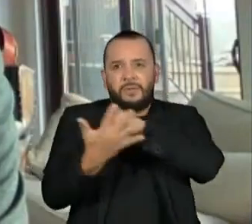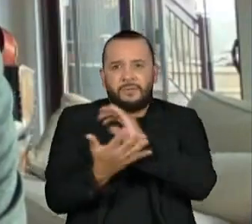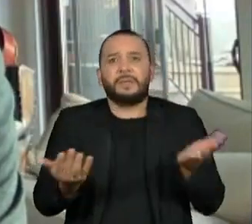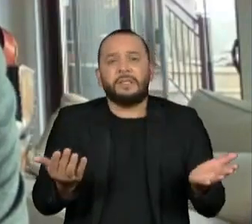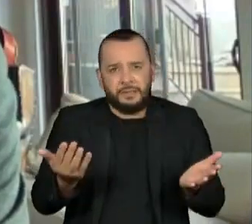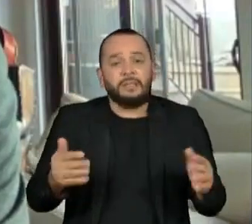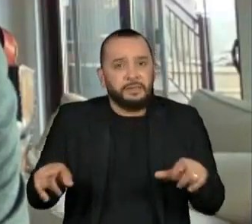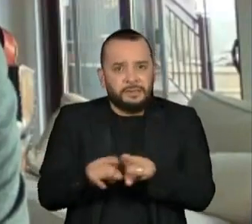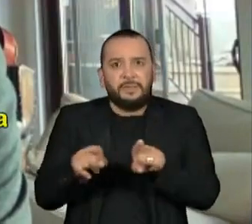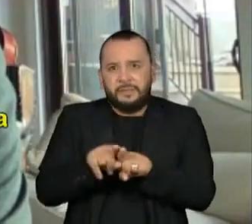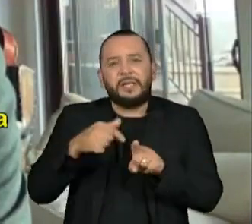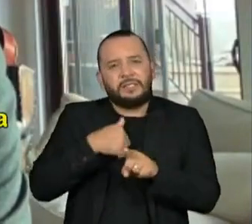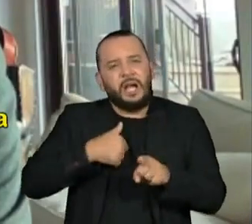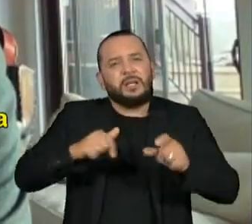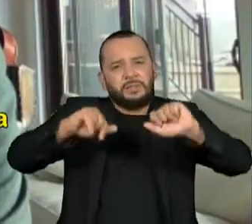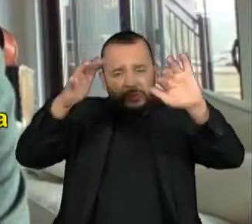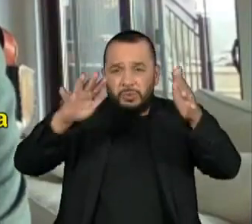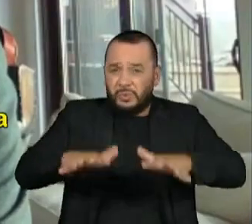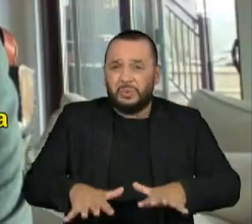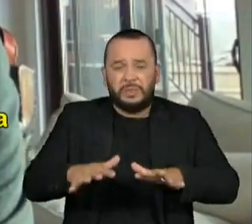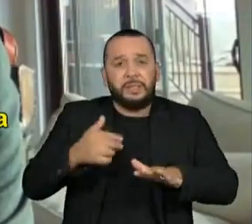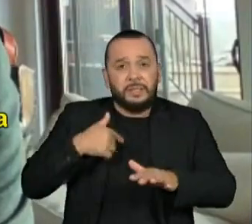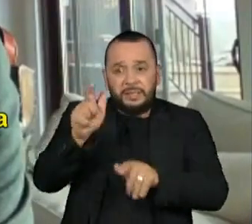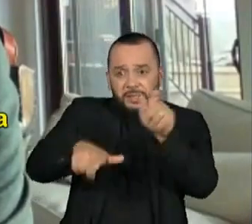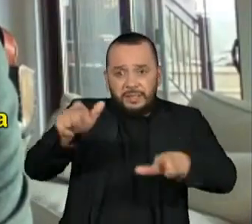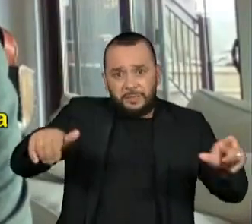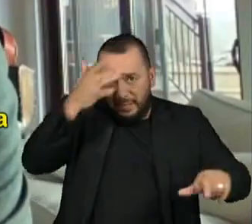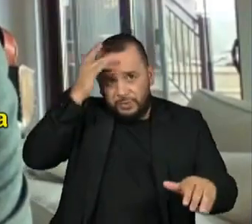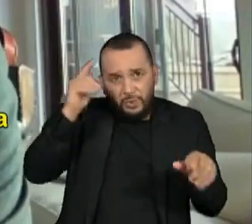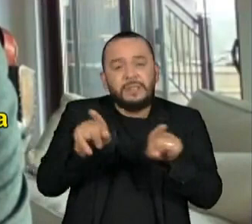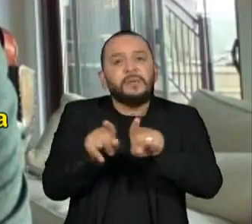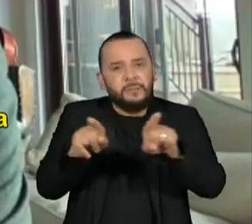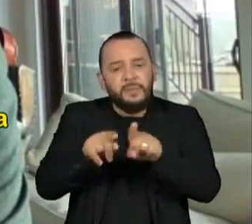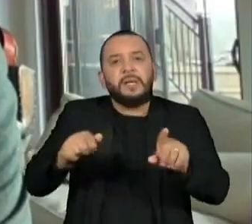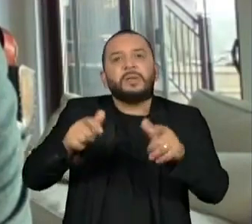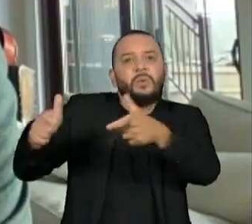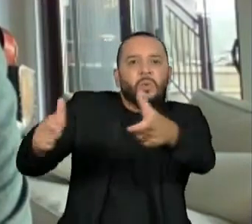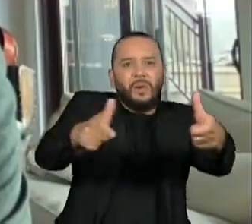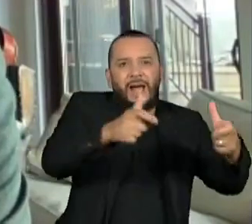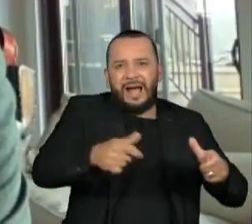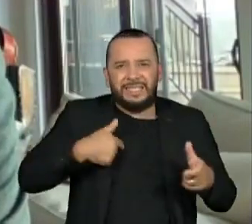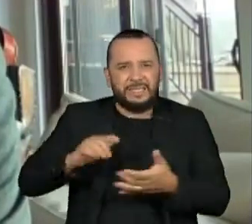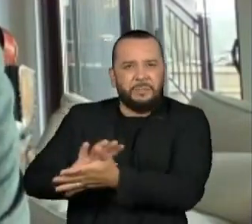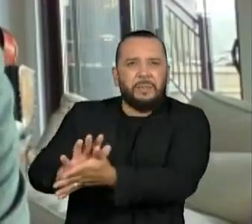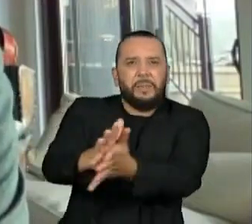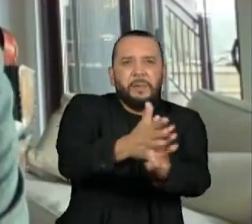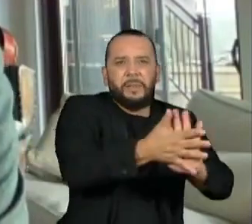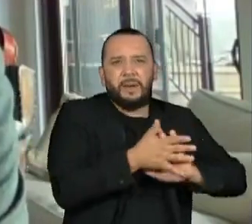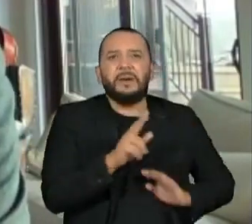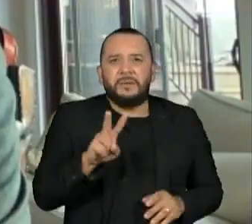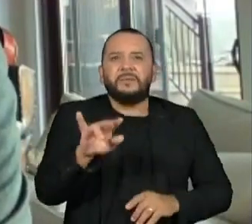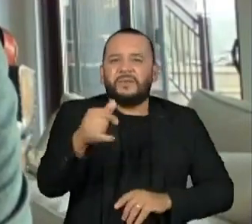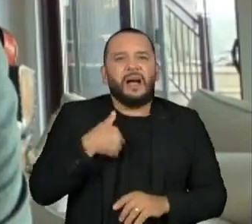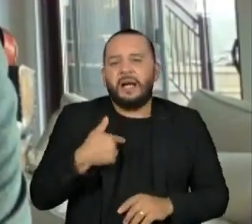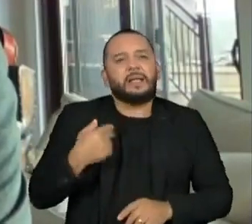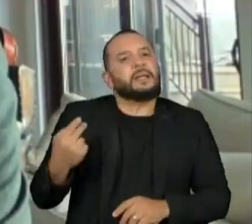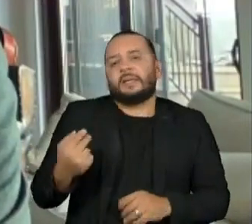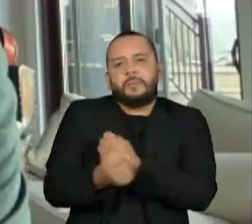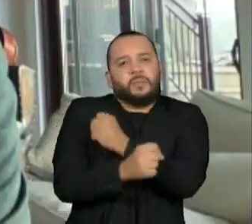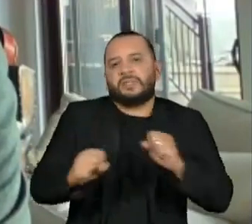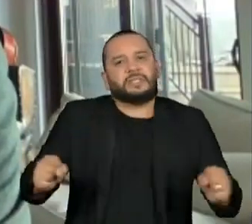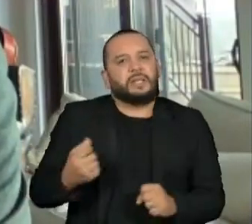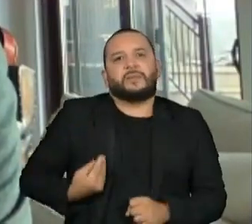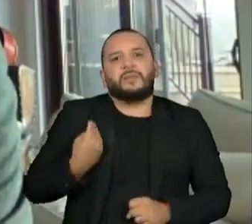as it will move them, because we will see large-scale migration from those parts of the world that become uninhabitable as the